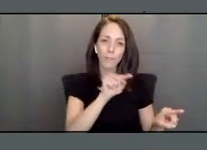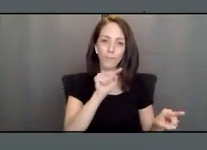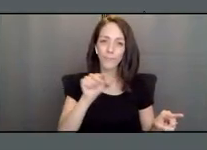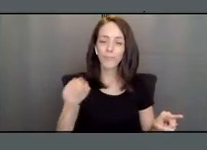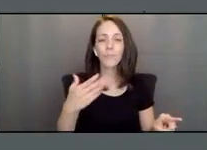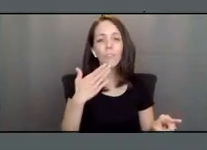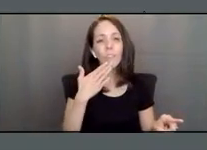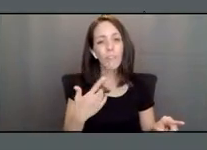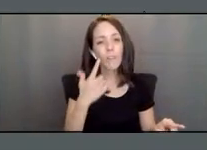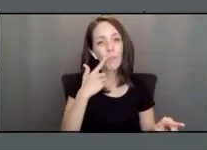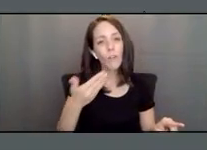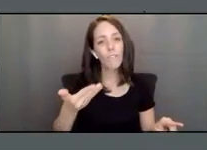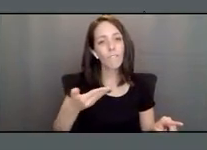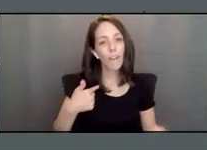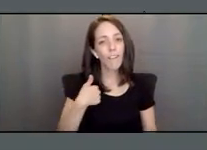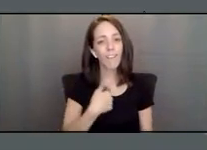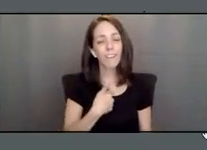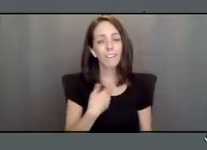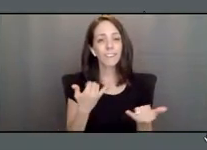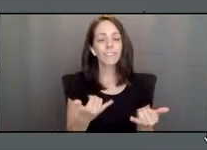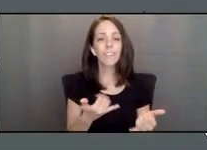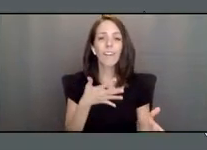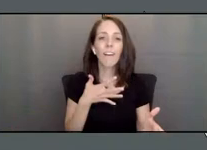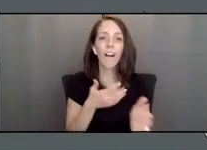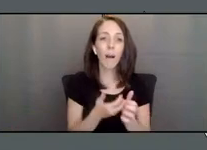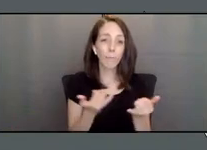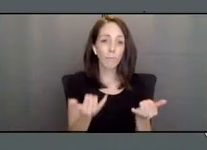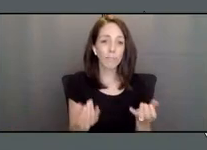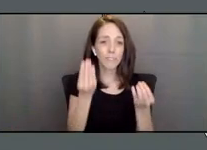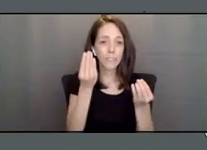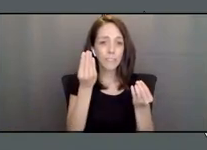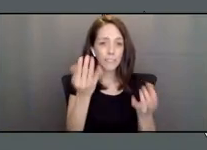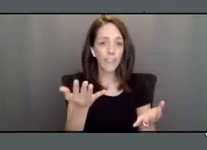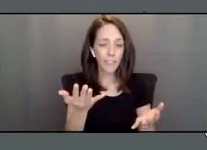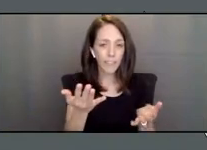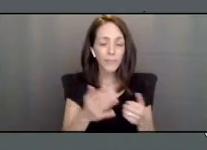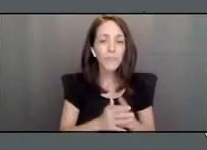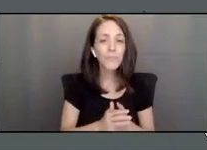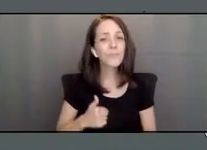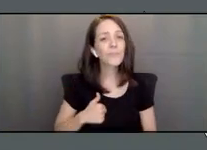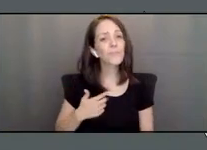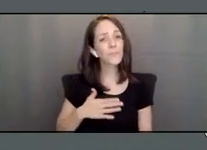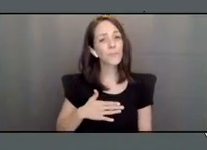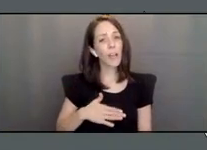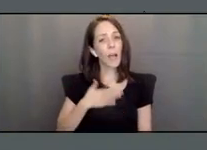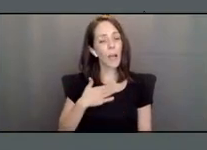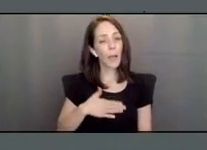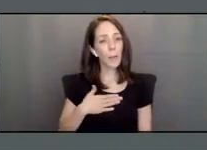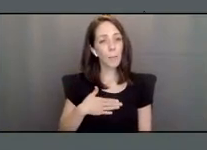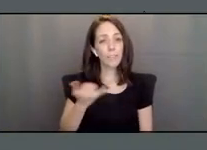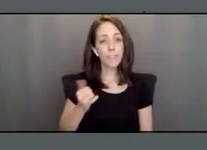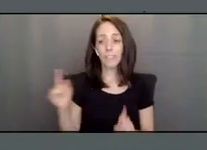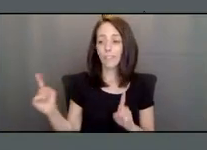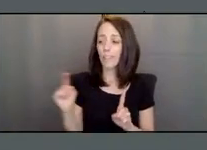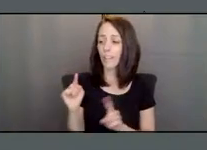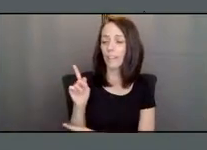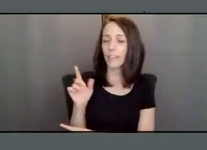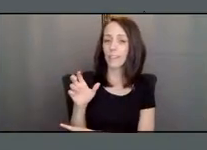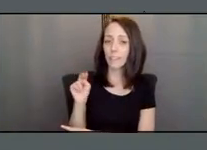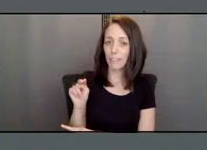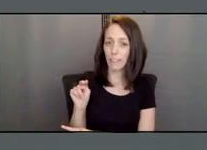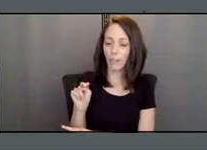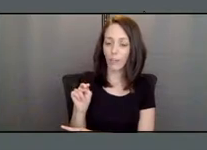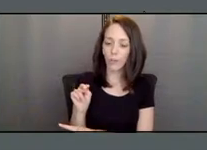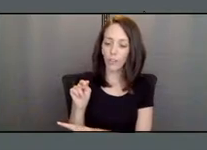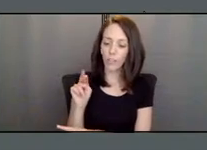offer this brief update. It is my pleasure to have you meet today Dr. Karen Reifenstein, our Senior Associate Dean for